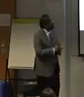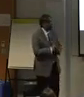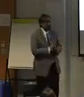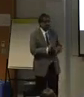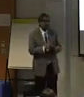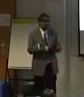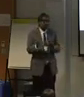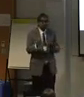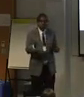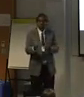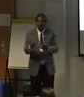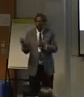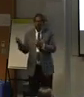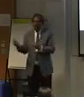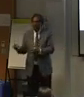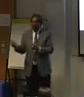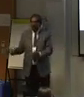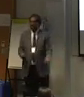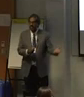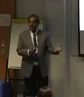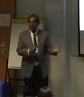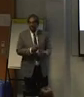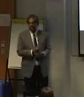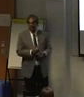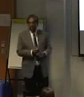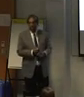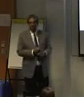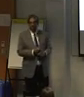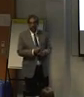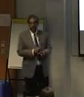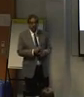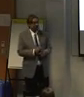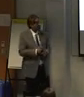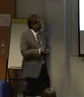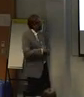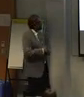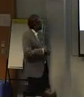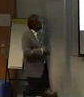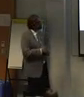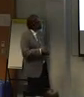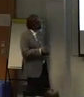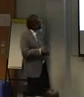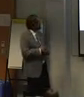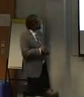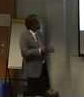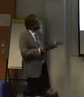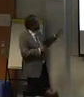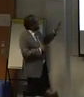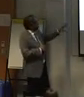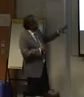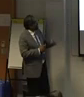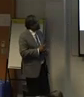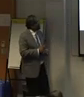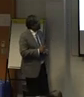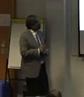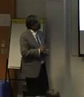do with more countries like Canada passing accessibility laws and things and legislation,